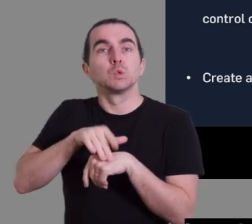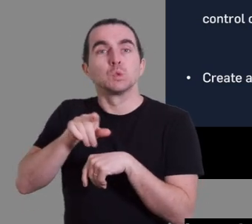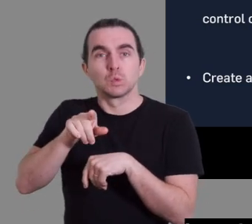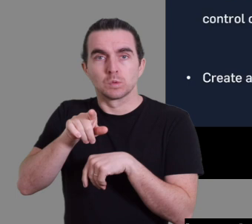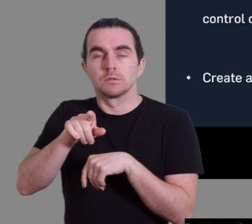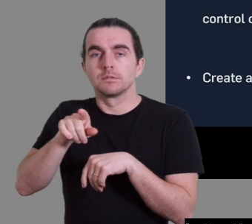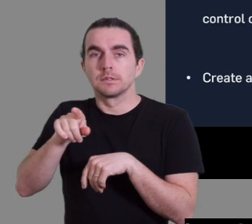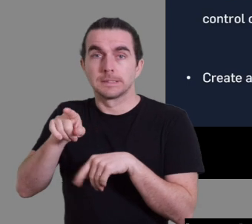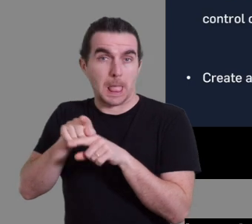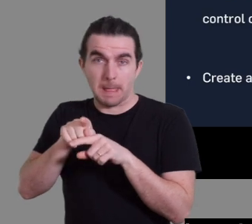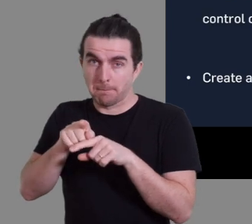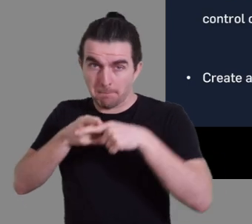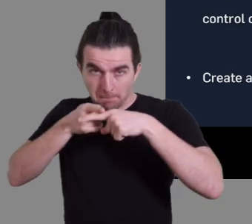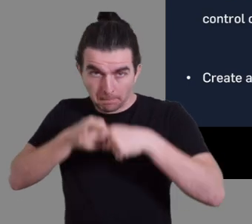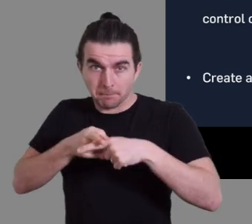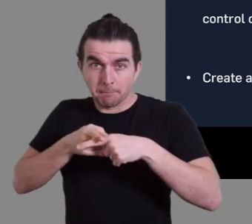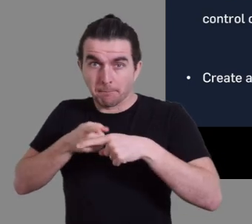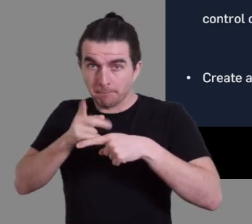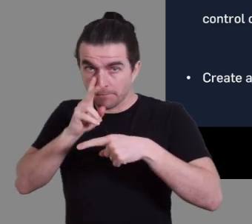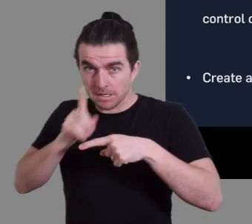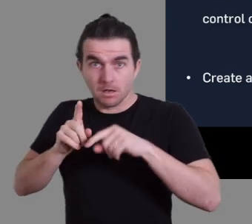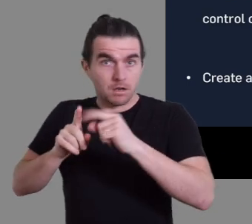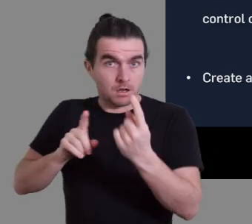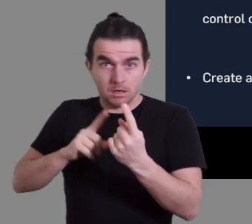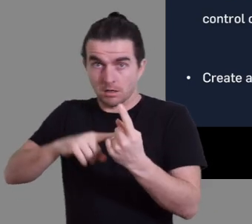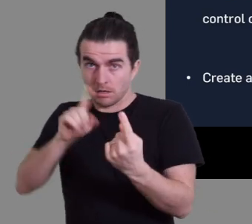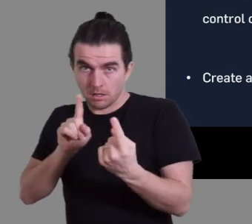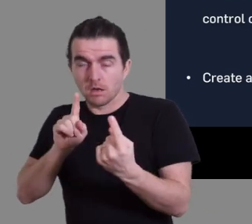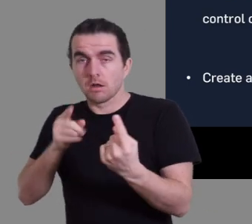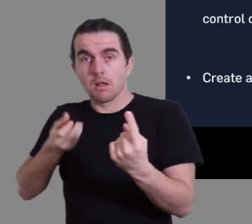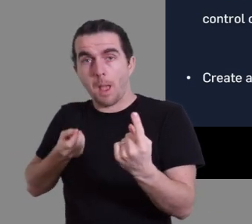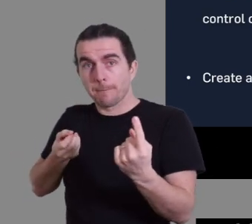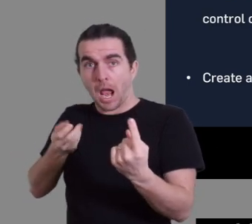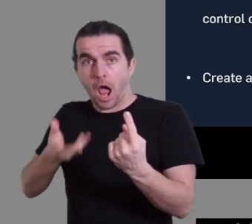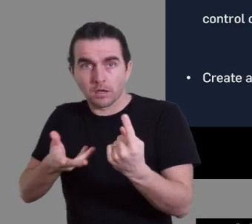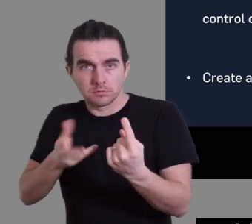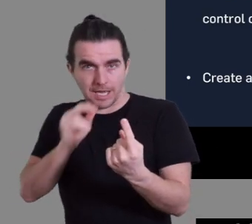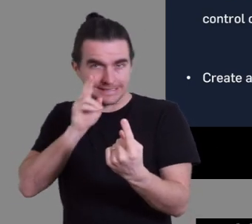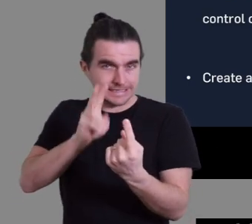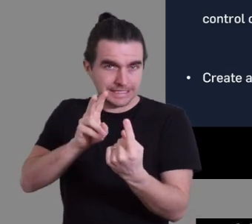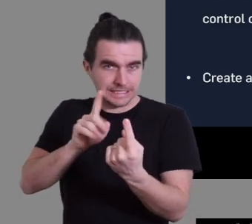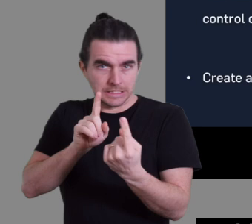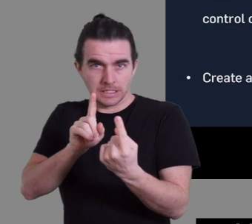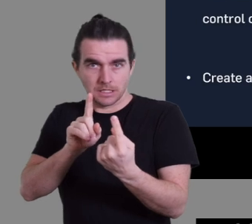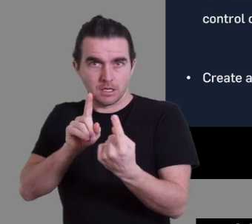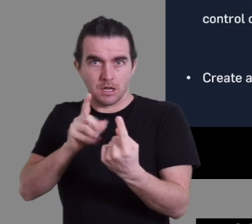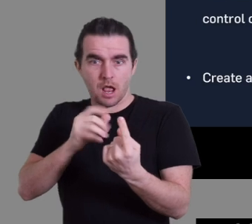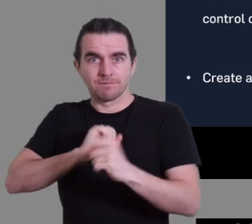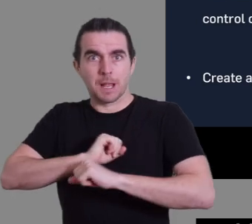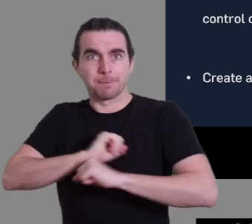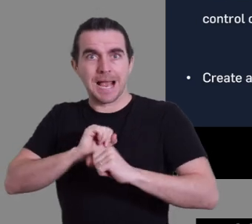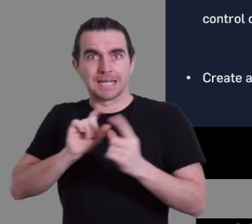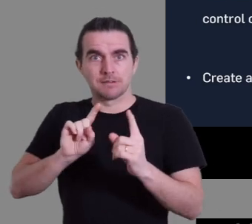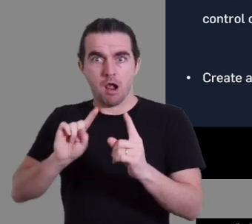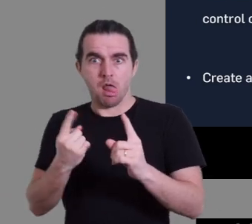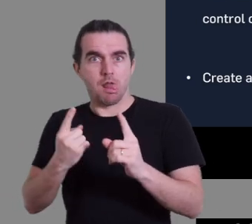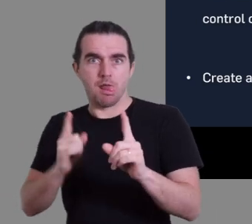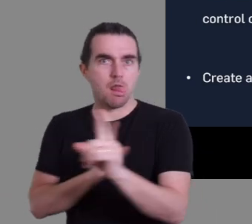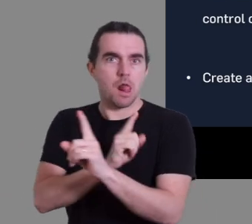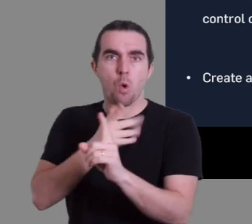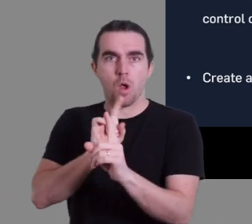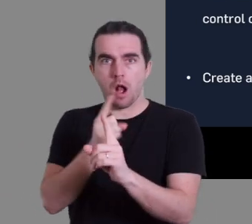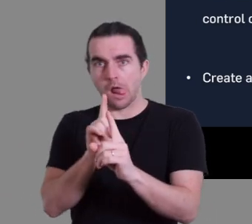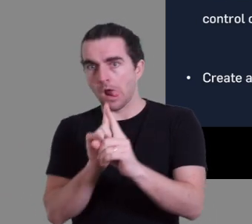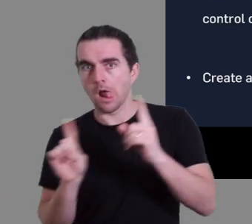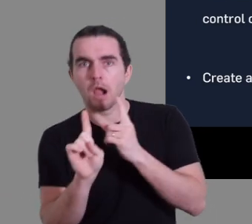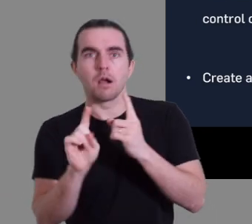quadrant in the bottom right-hand corner, well, both the attacker and the passer could see that the vacant spaces are then behind in